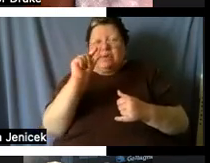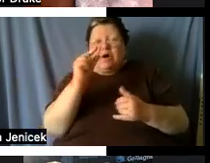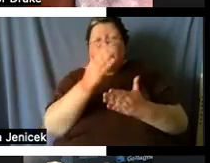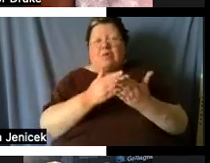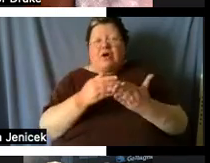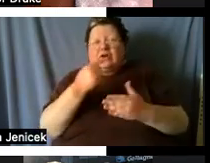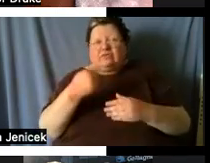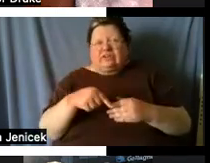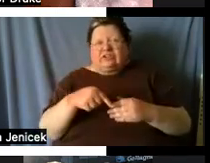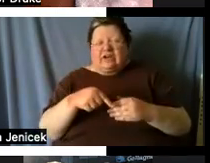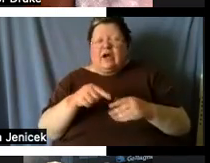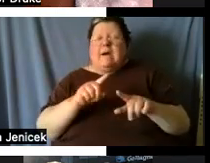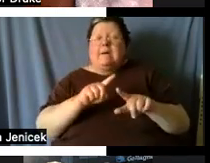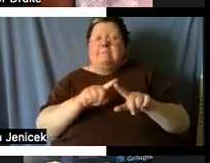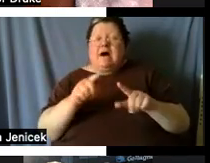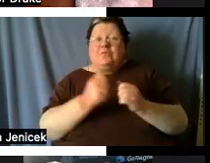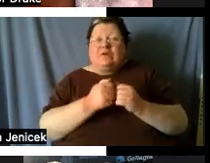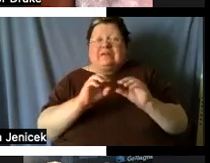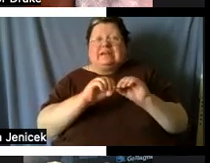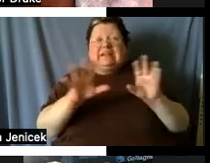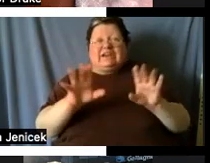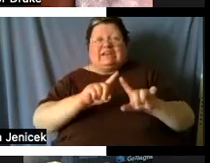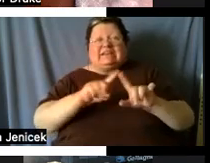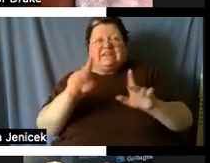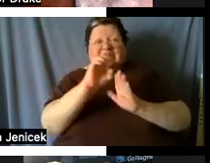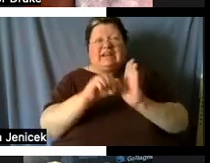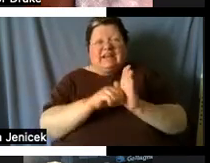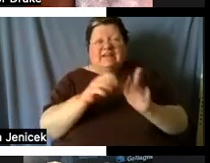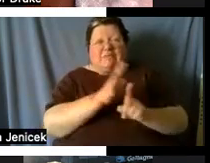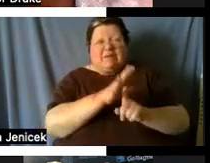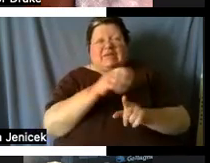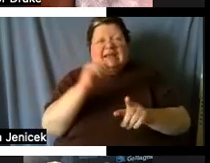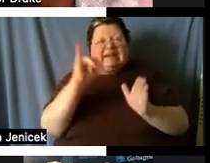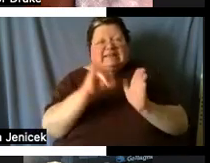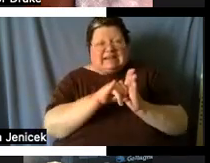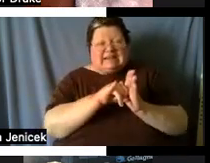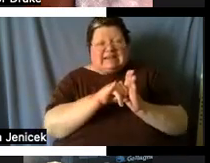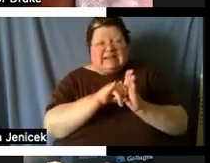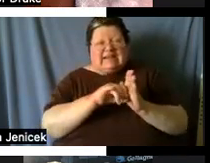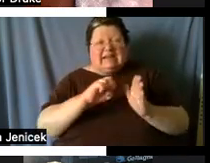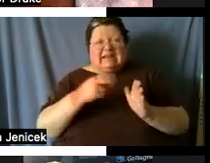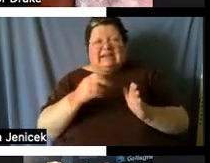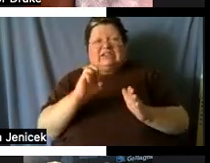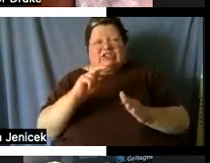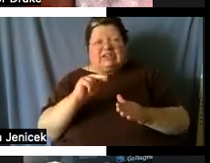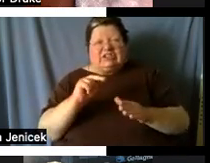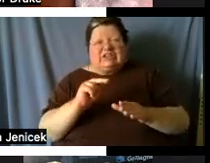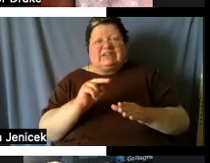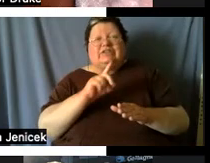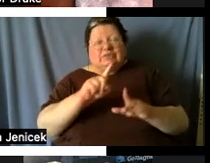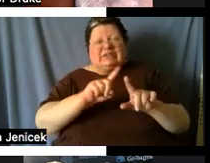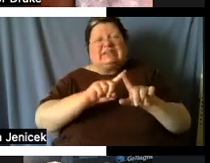a clearly different ethnic population and identity. Chechens are definitely different than